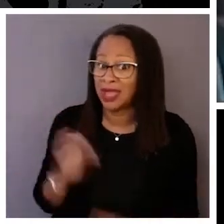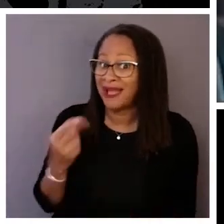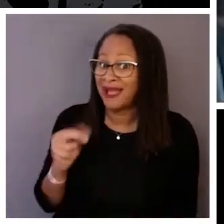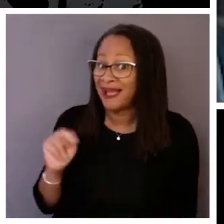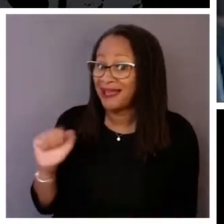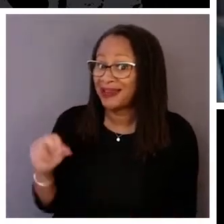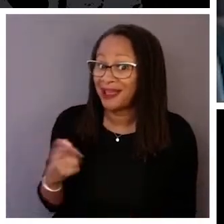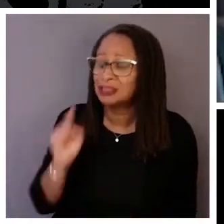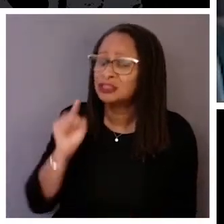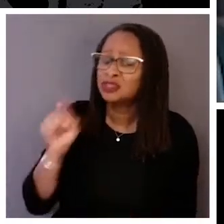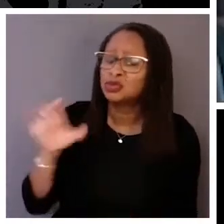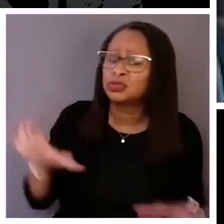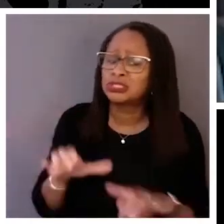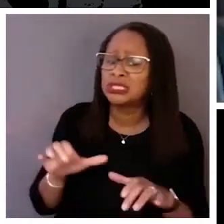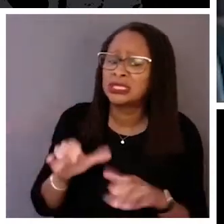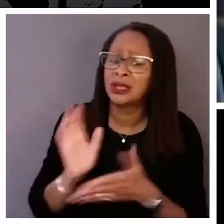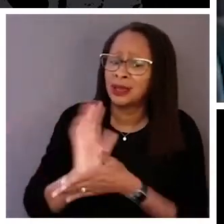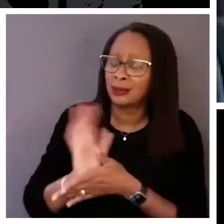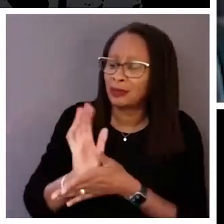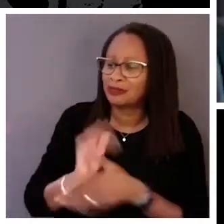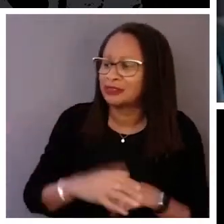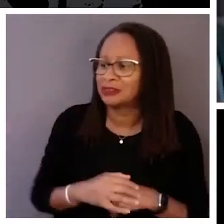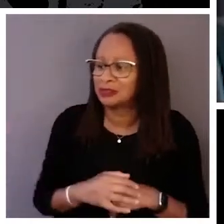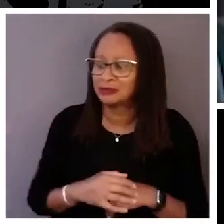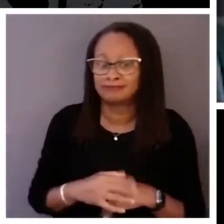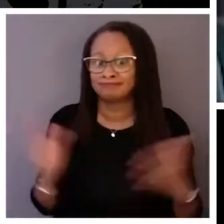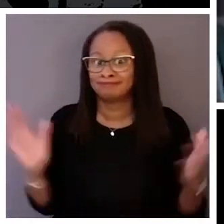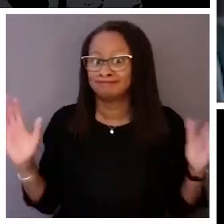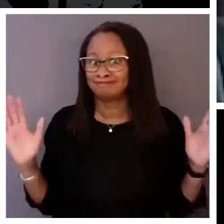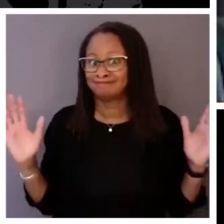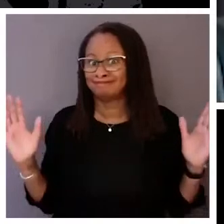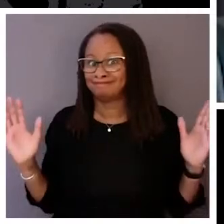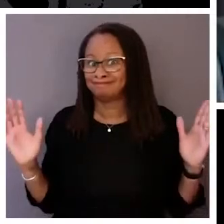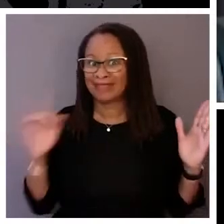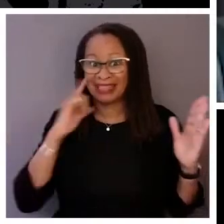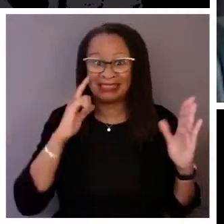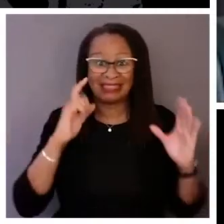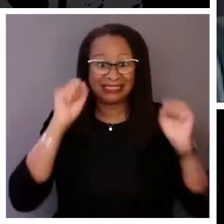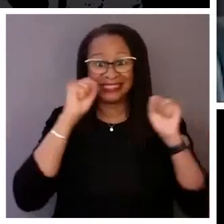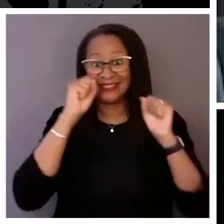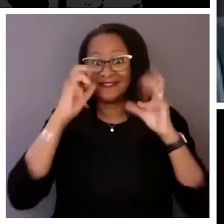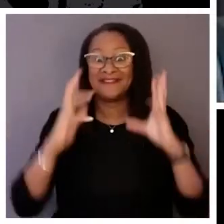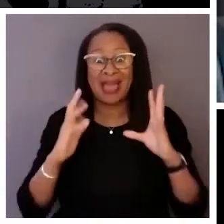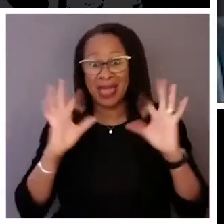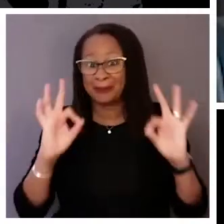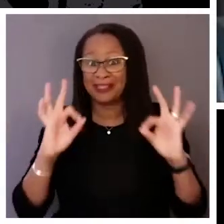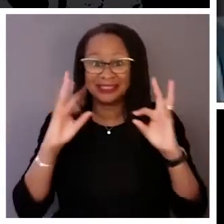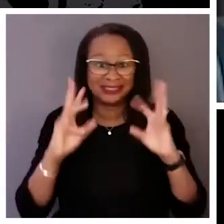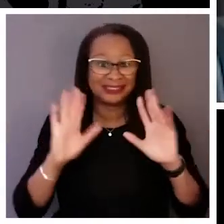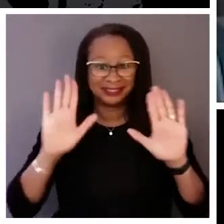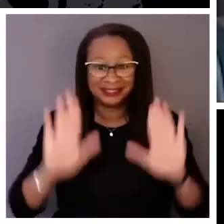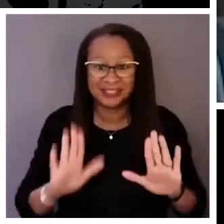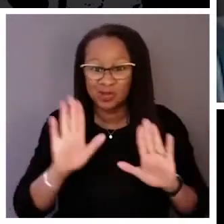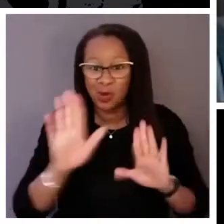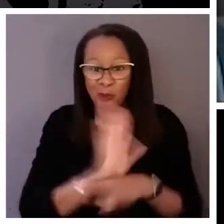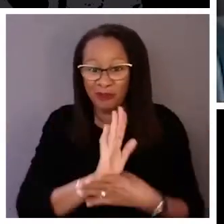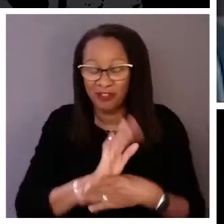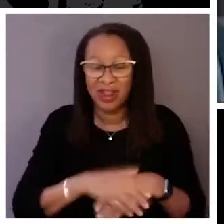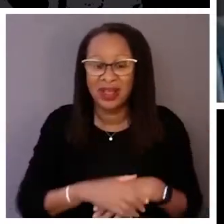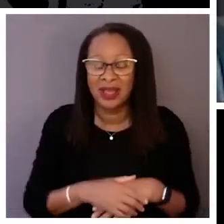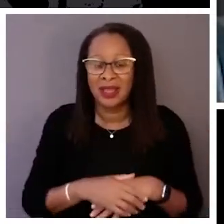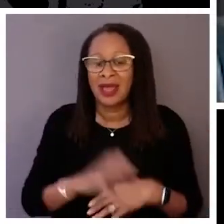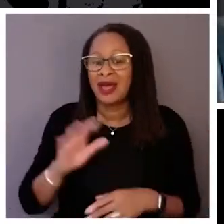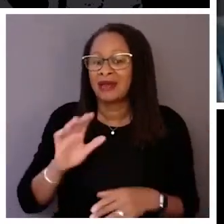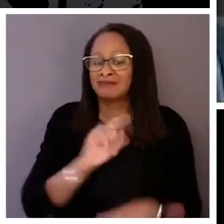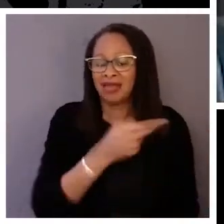Hannah, you did a movie that, first of all, I think it's fabulous. And